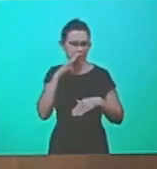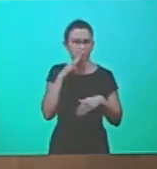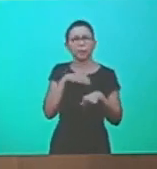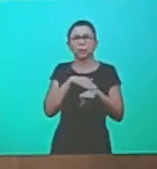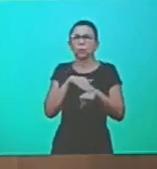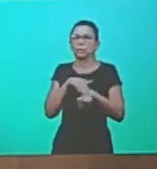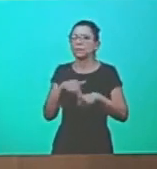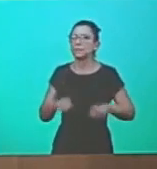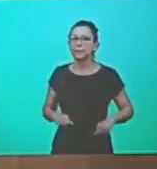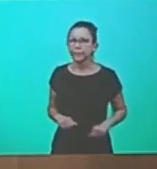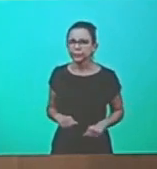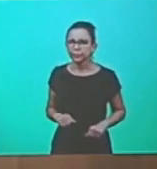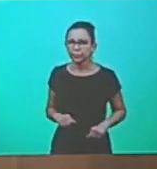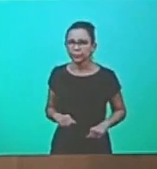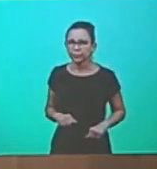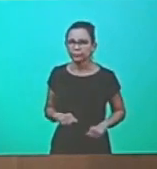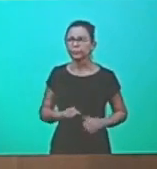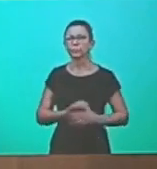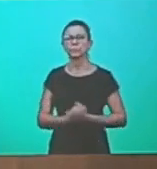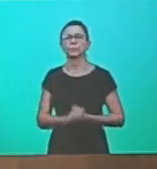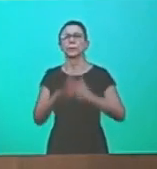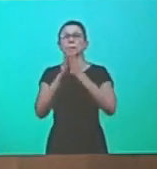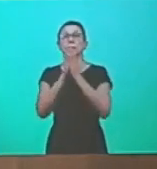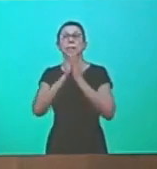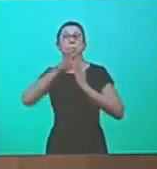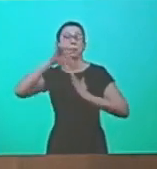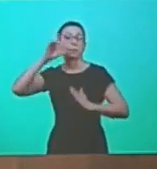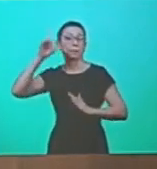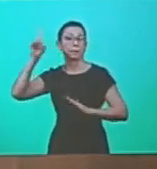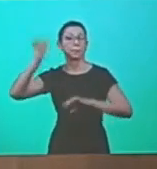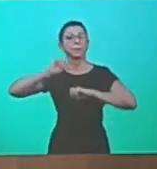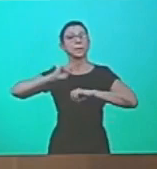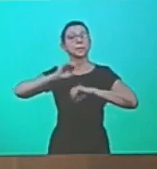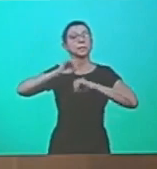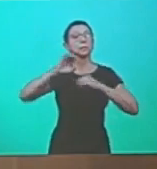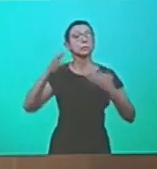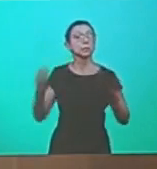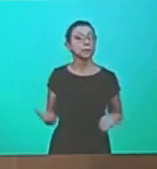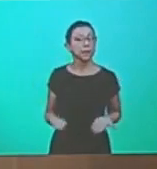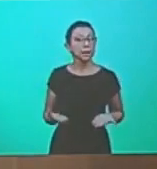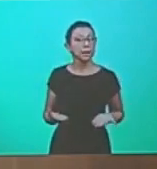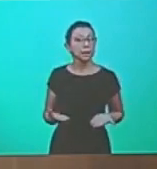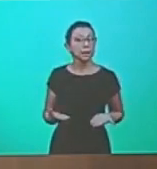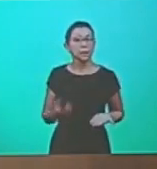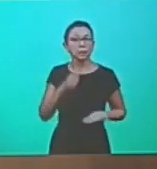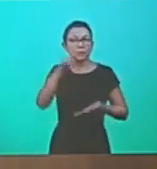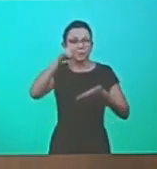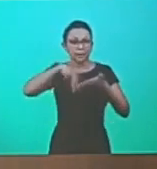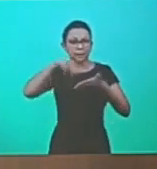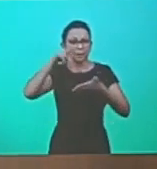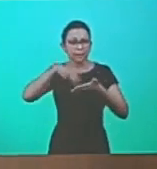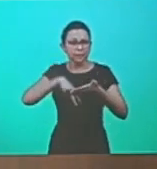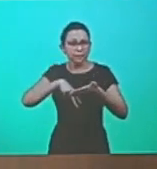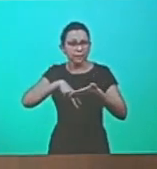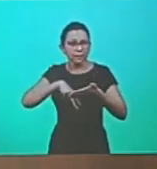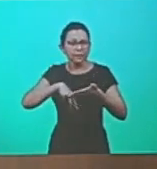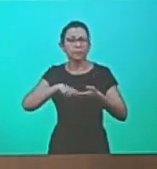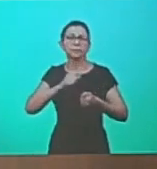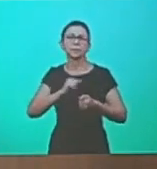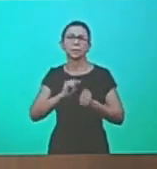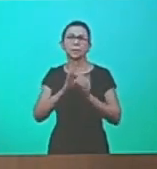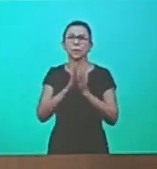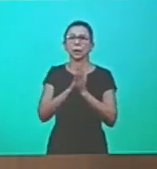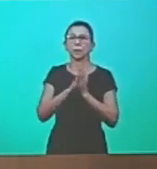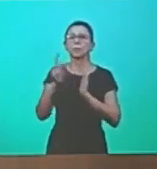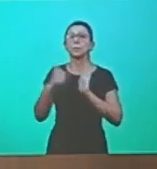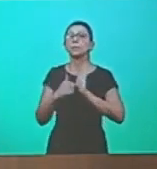the message that the pastor is saying is for everyone. And you know what the word says? Says to